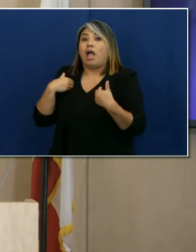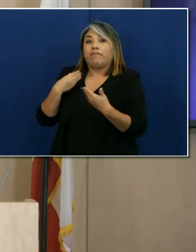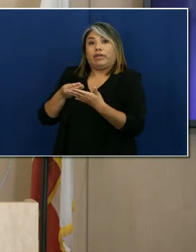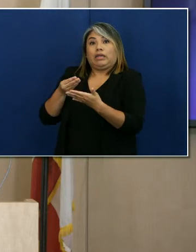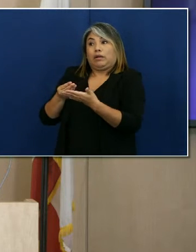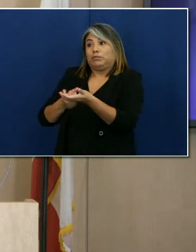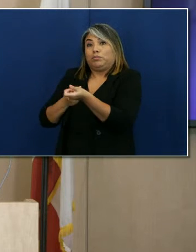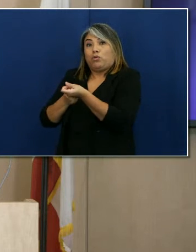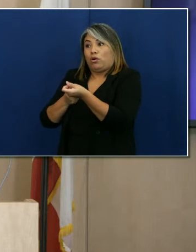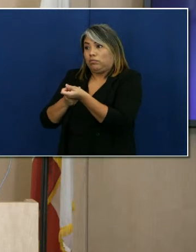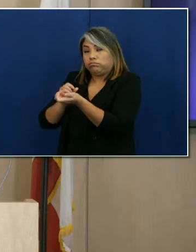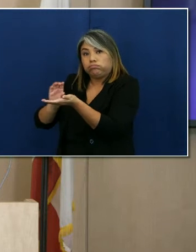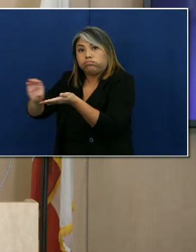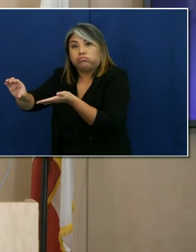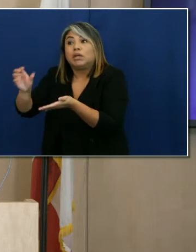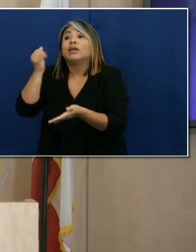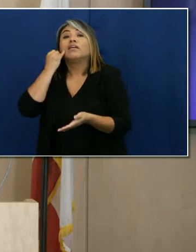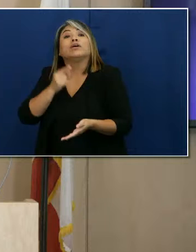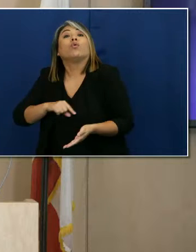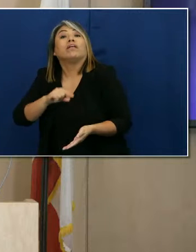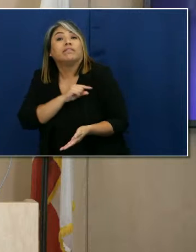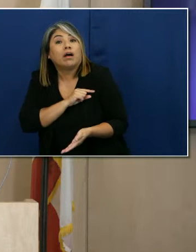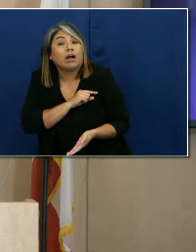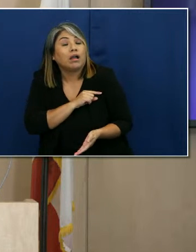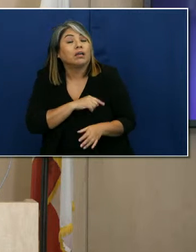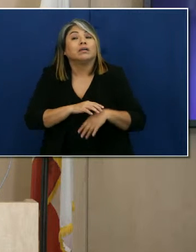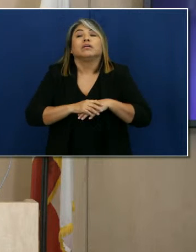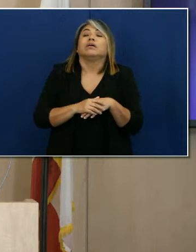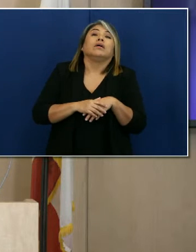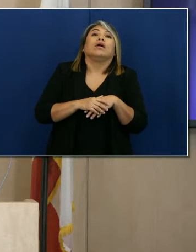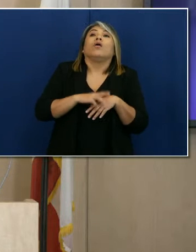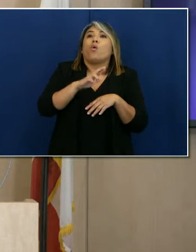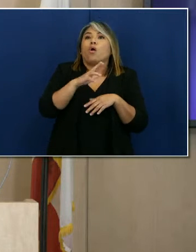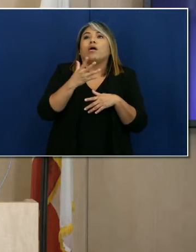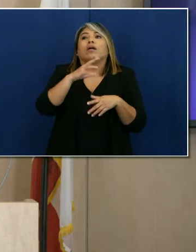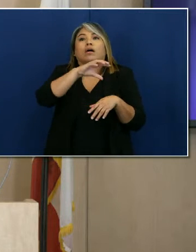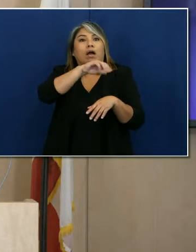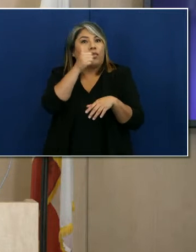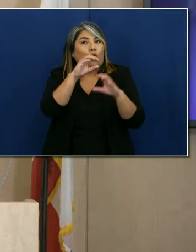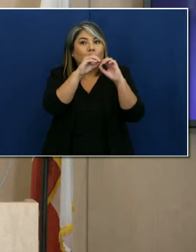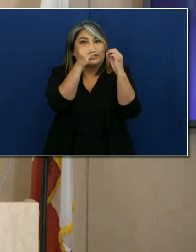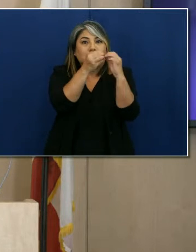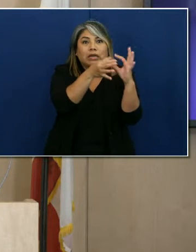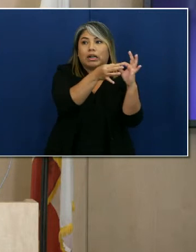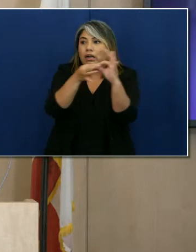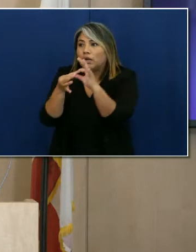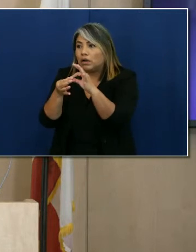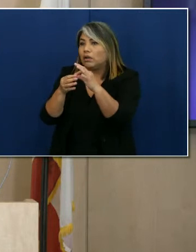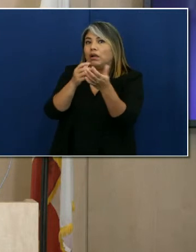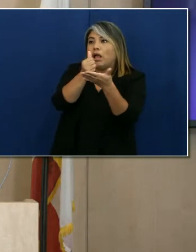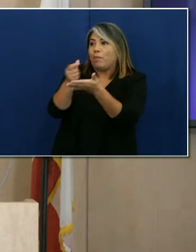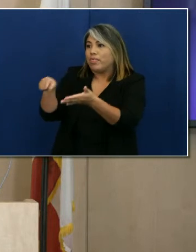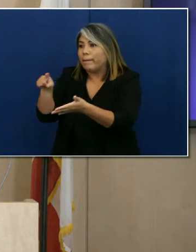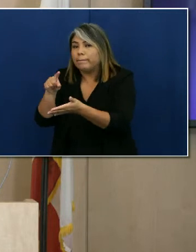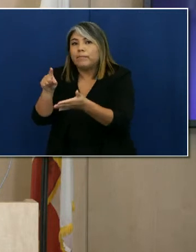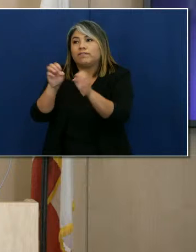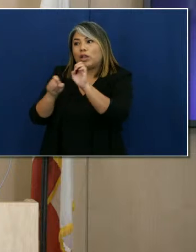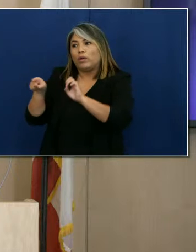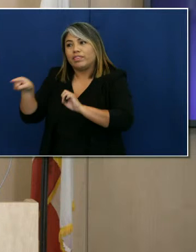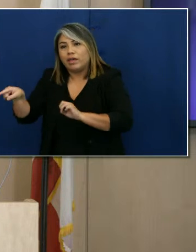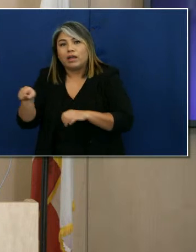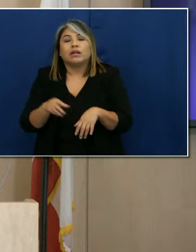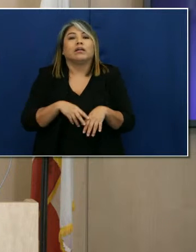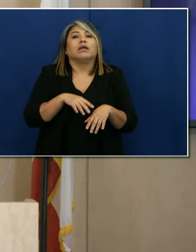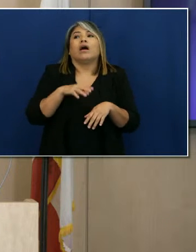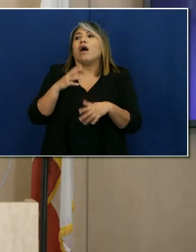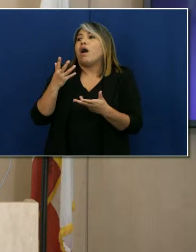they qualify for, hooking them up to people who can do that type of evaluation, setting them up, linking them